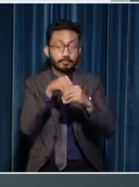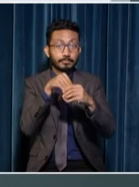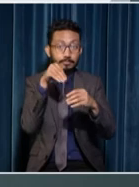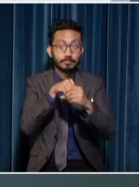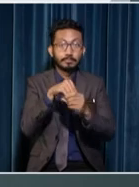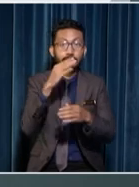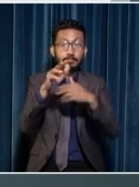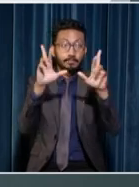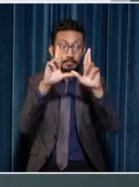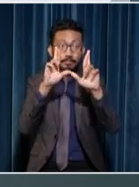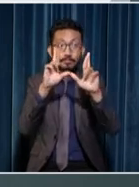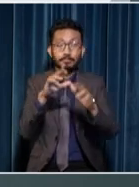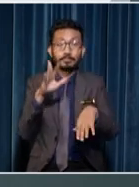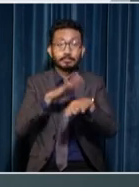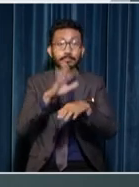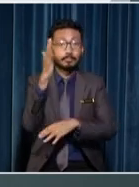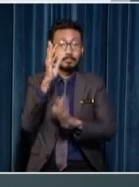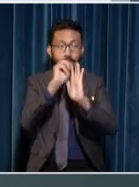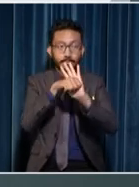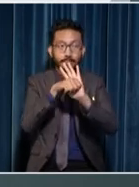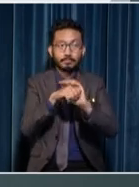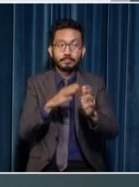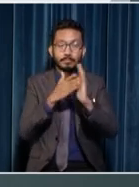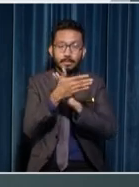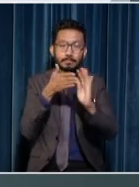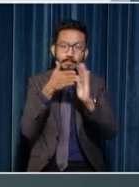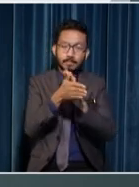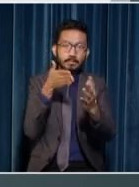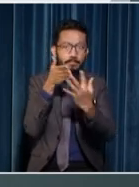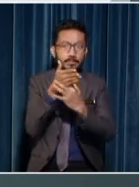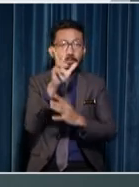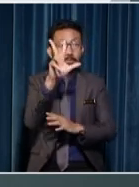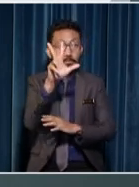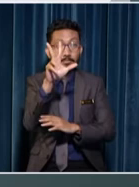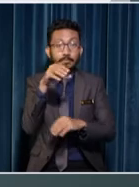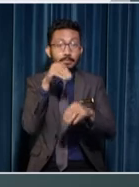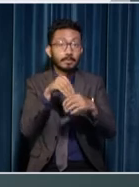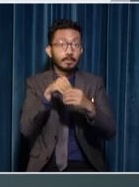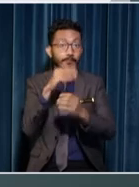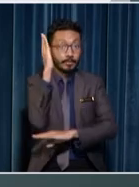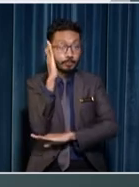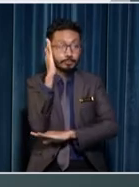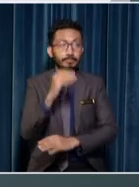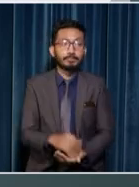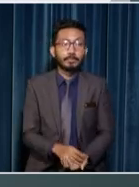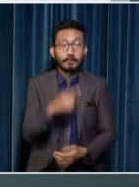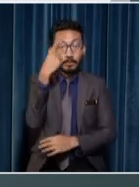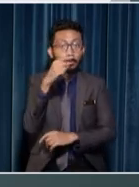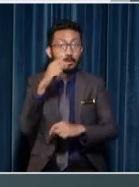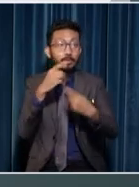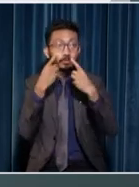KLCC at 15 minutes past 3 in the afternoon. For the